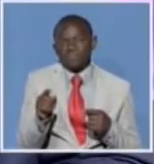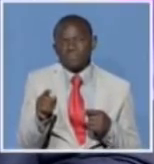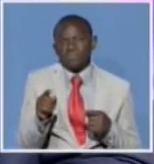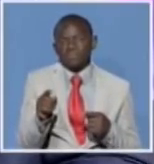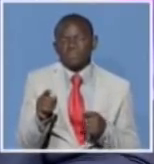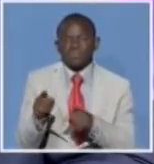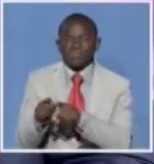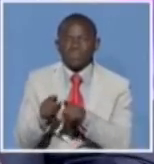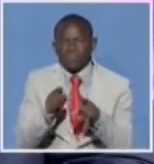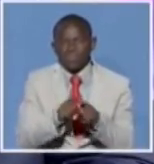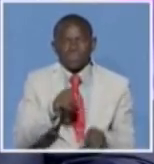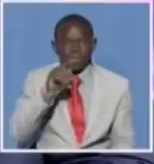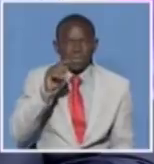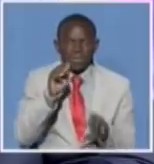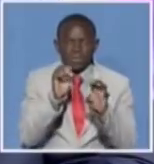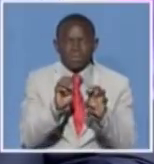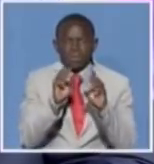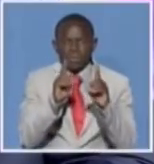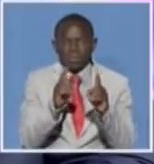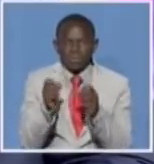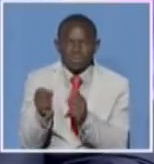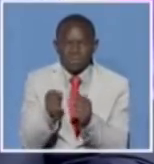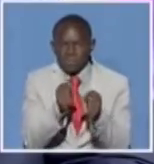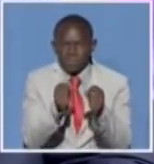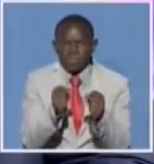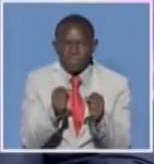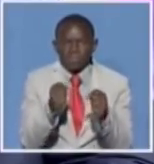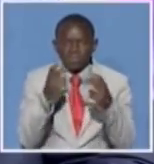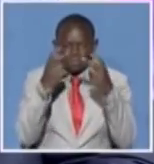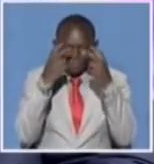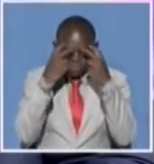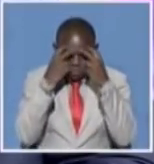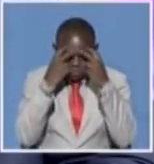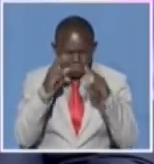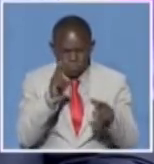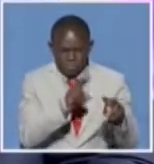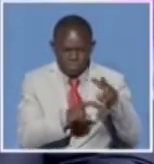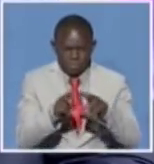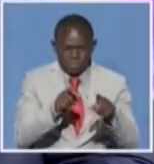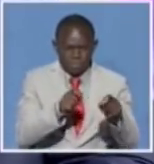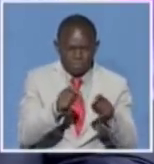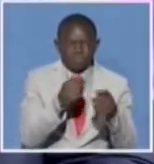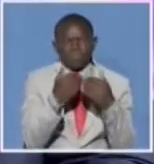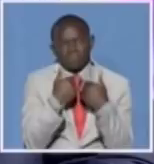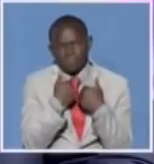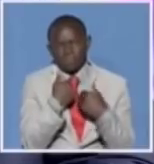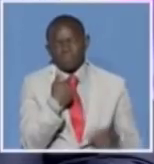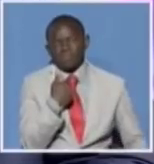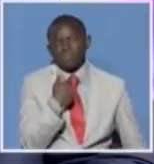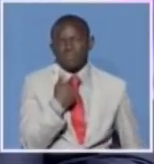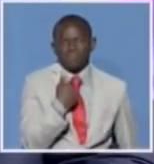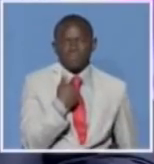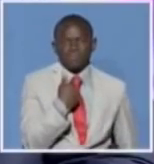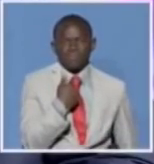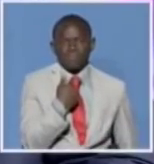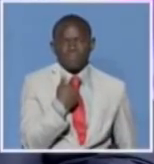education system, they keep a close watch on what is happening. Admittedly, with respect to